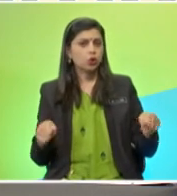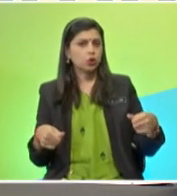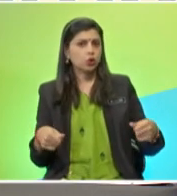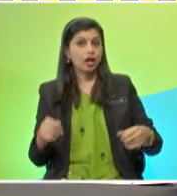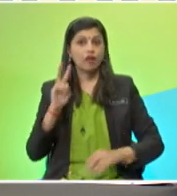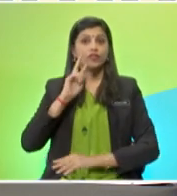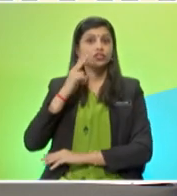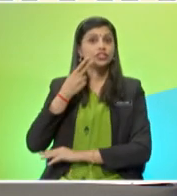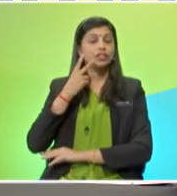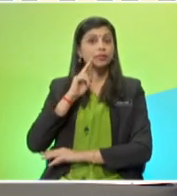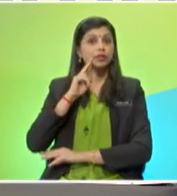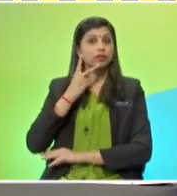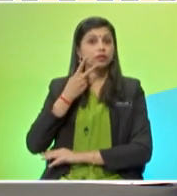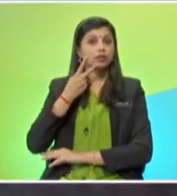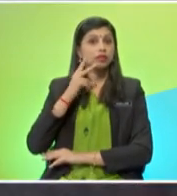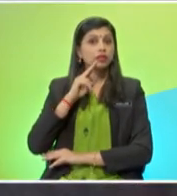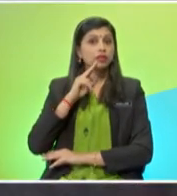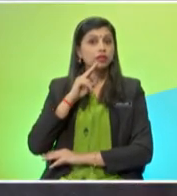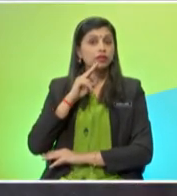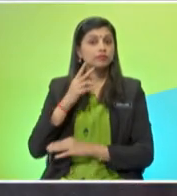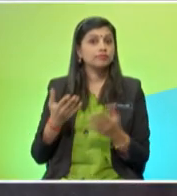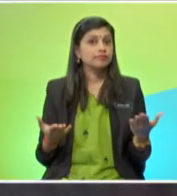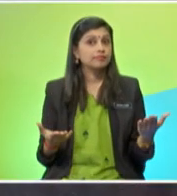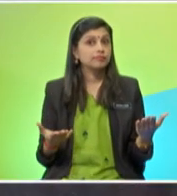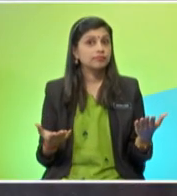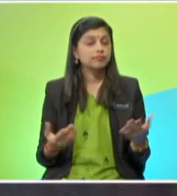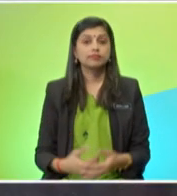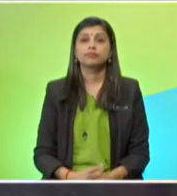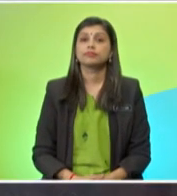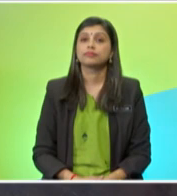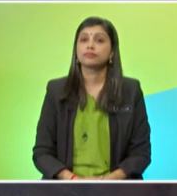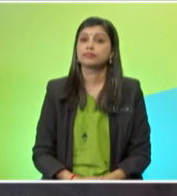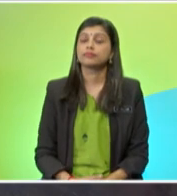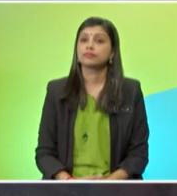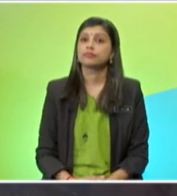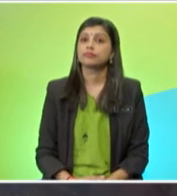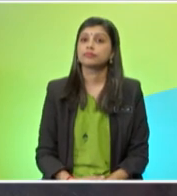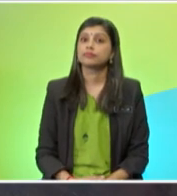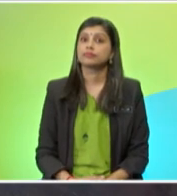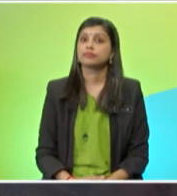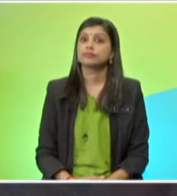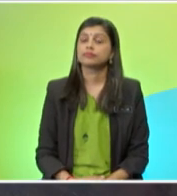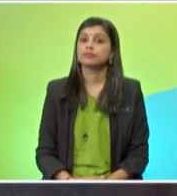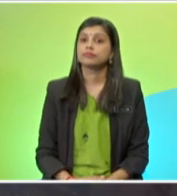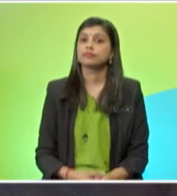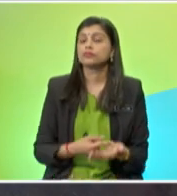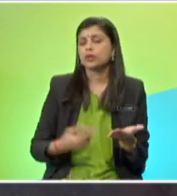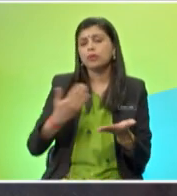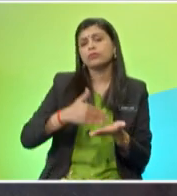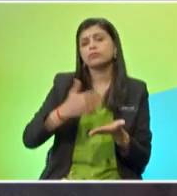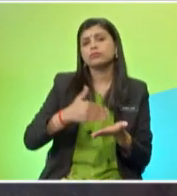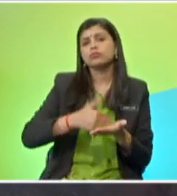vegetables. Okay. And then what do we need? What is the appliances that we need to